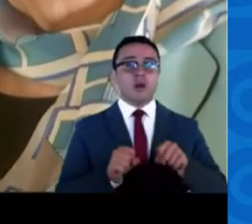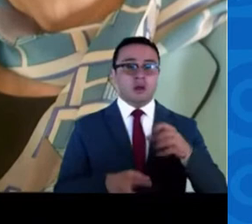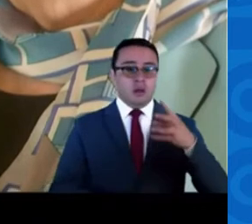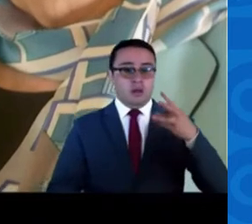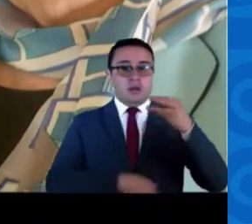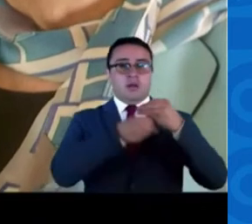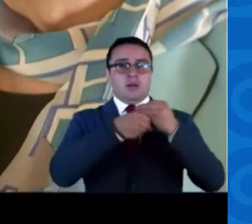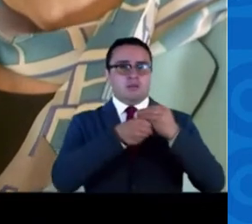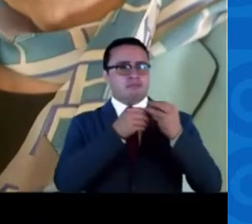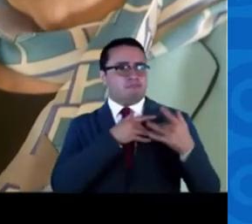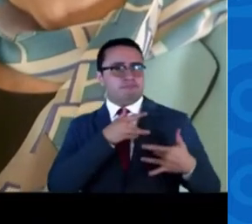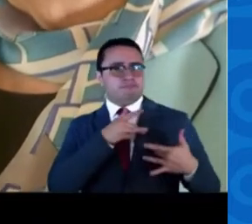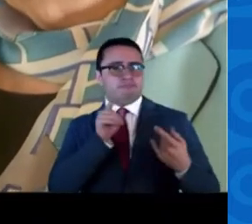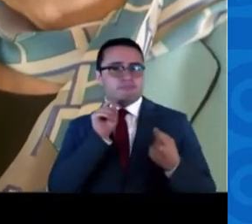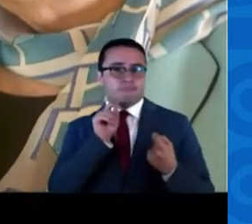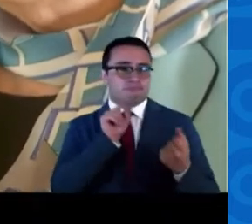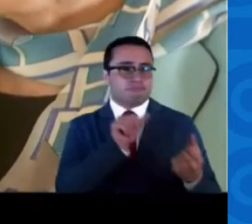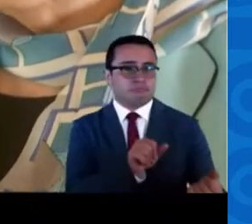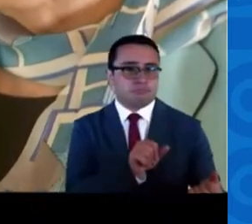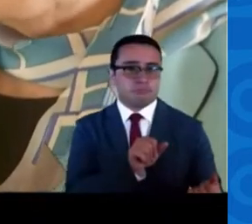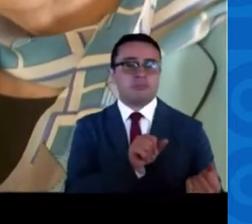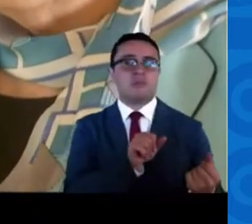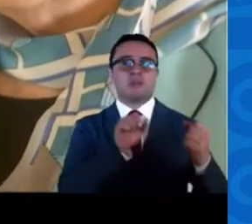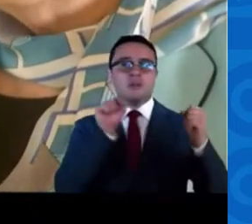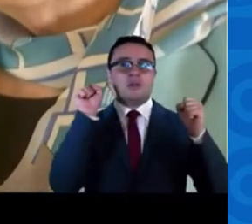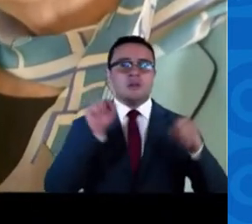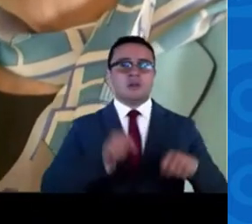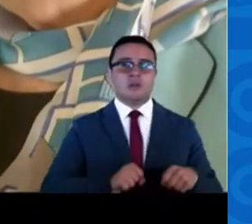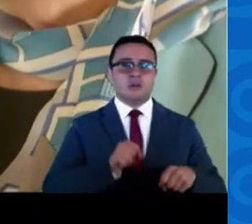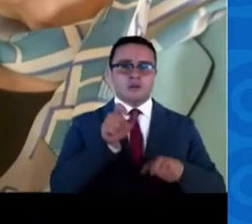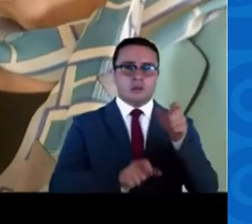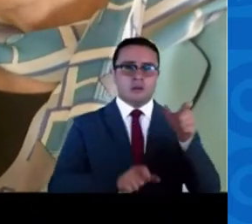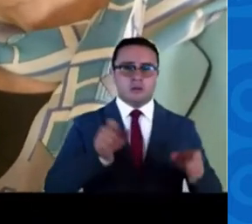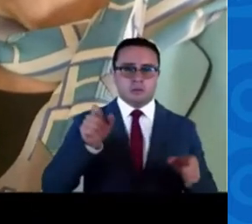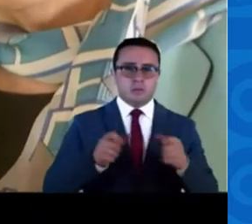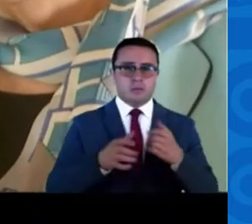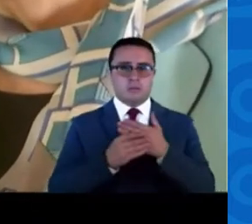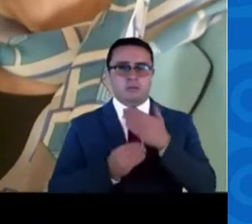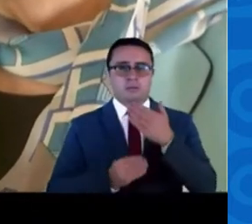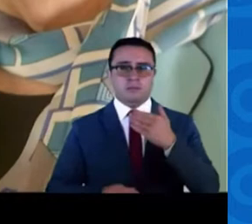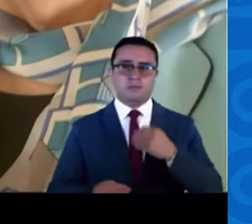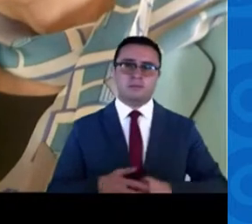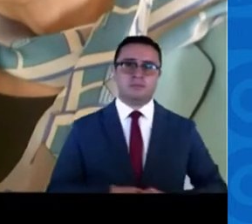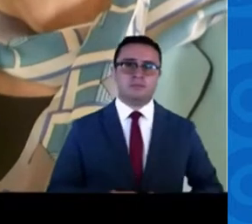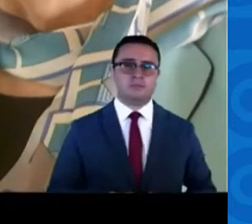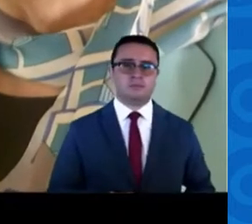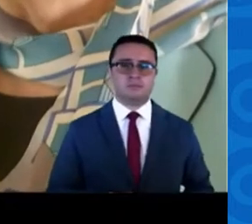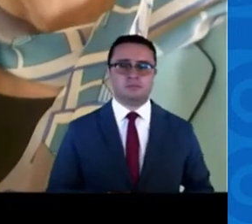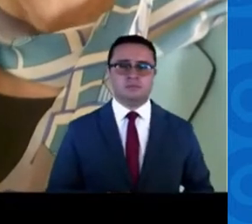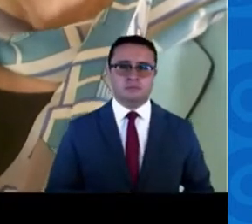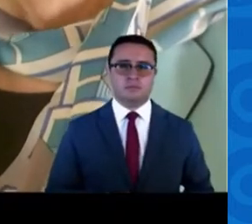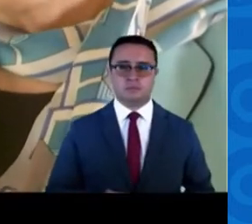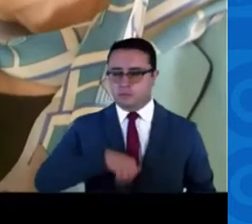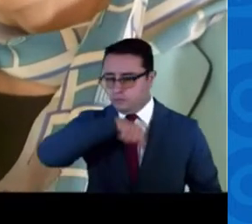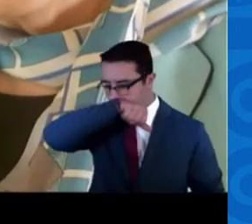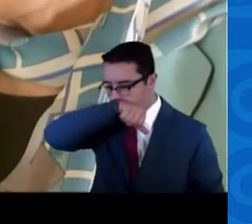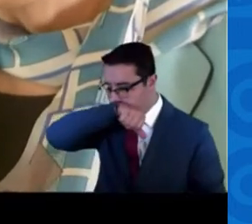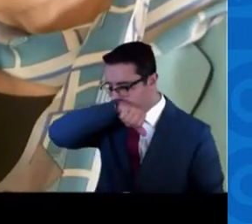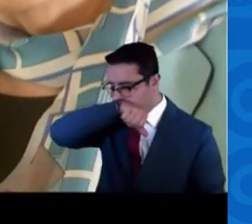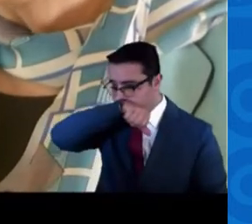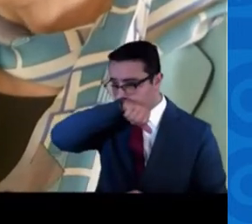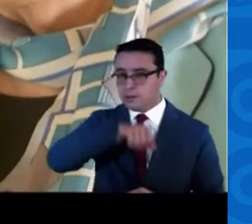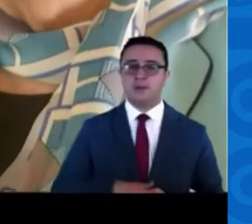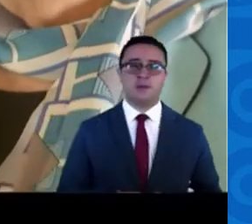reach complementing the basic emergency income. It could cover this, or it could